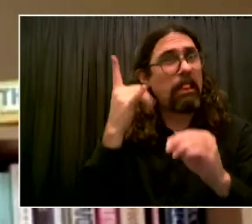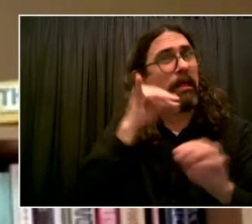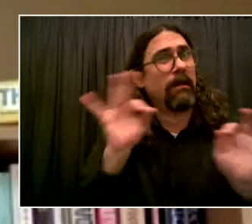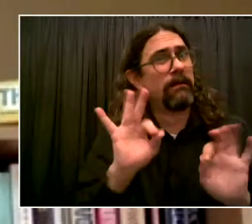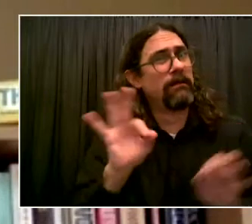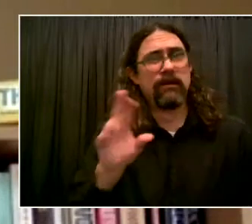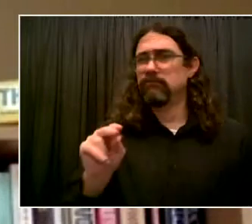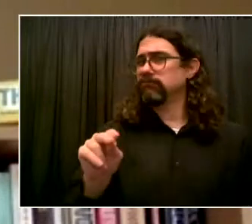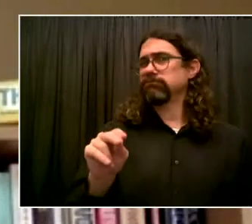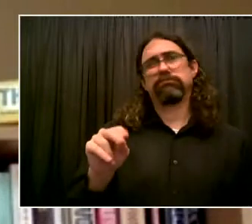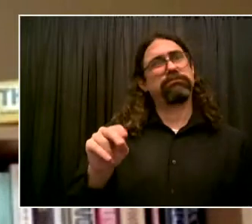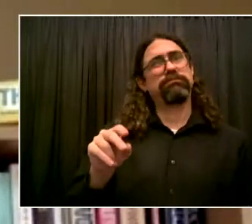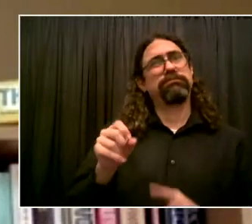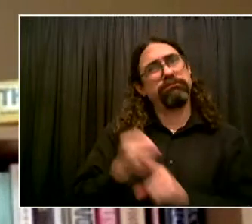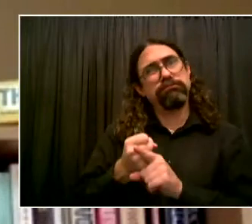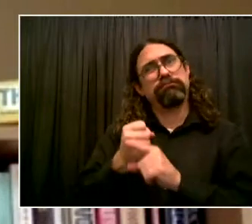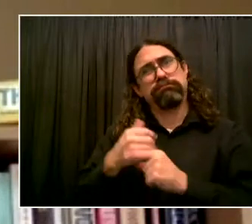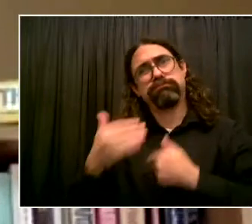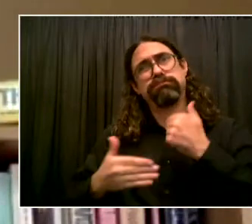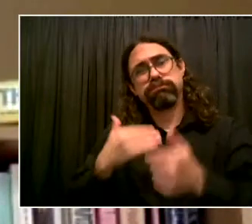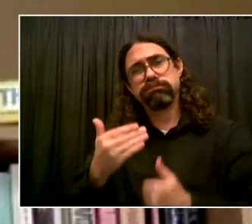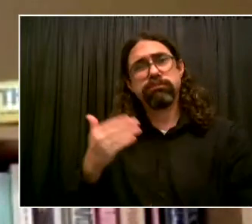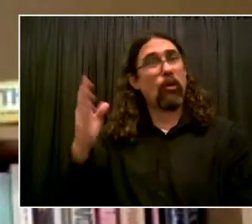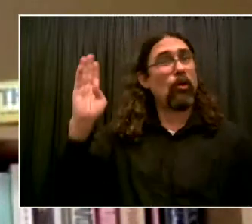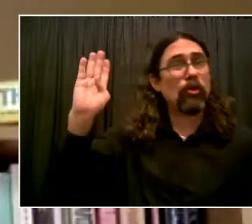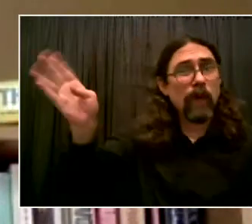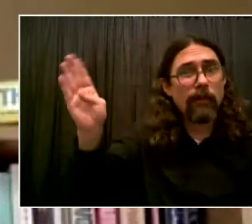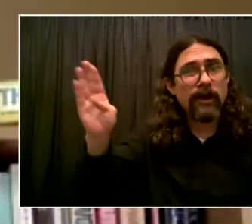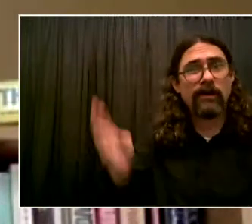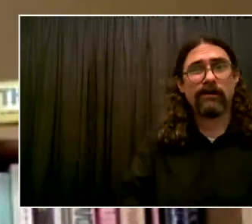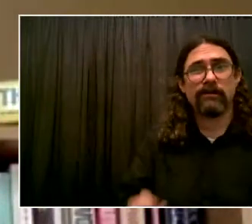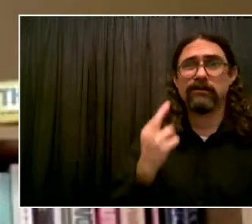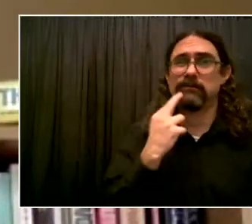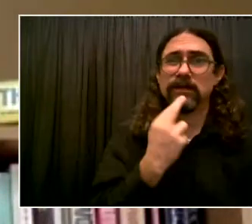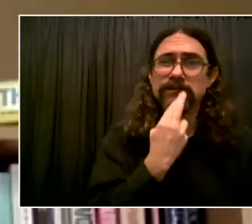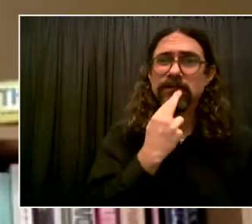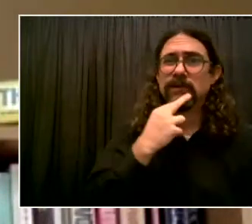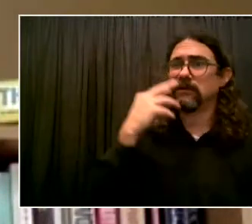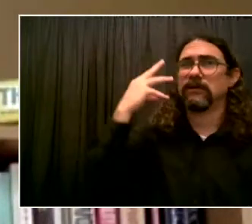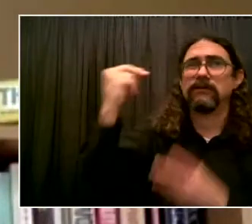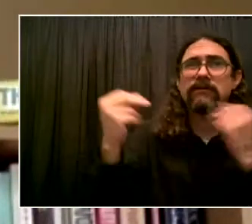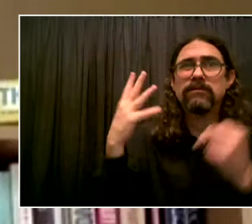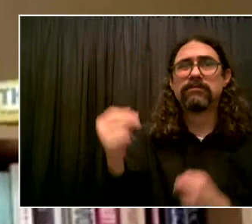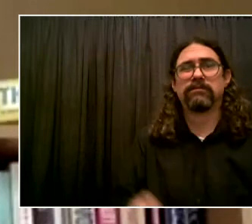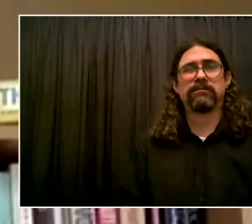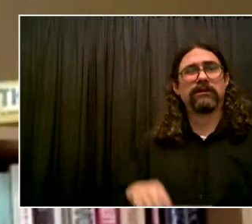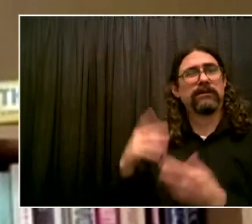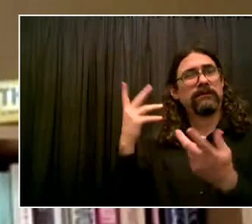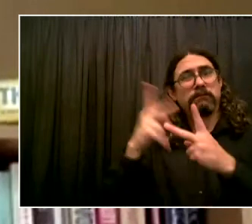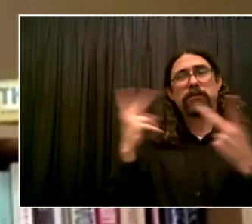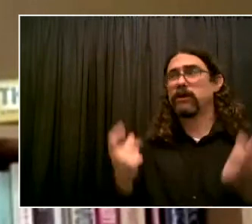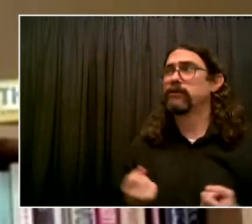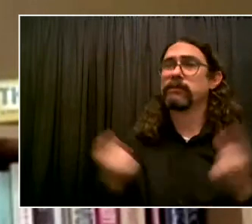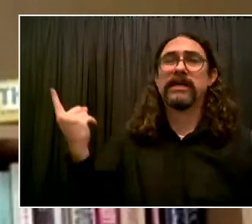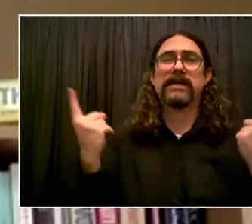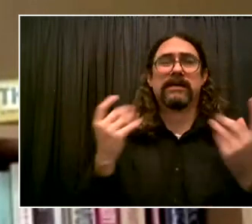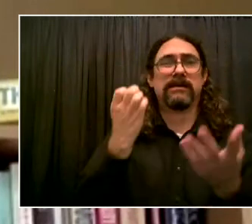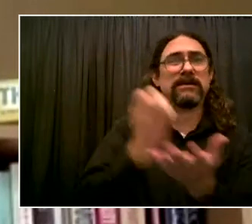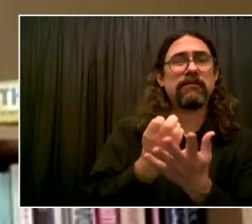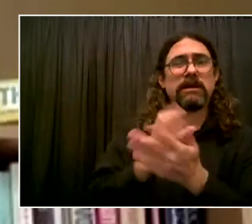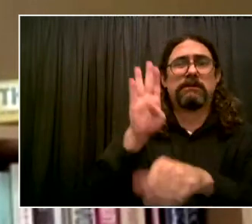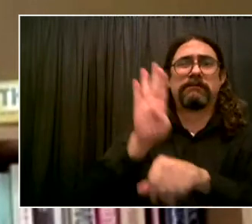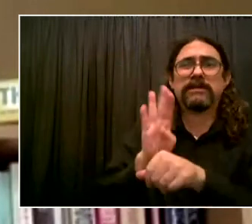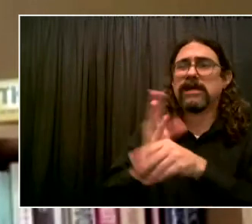and bring a restoration of our tourist economy. What an extraordinary opportunity. And